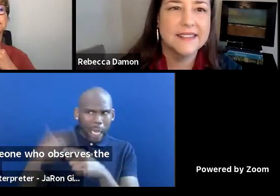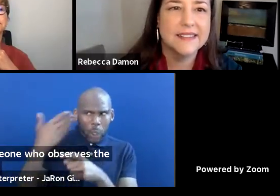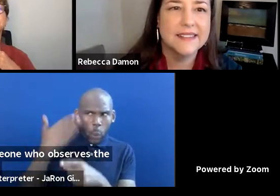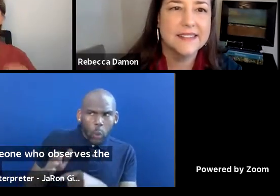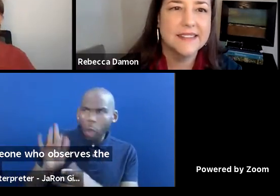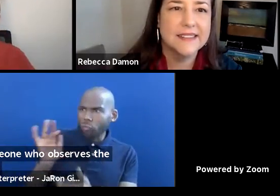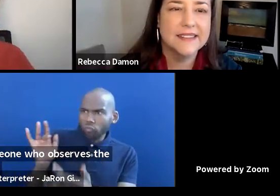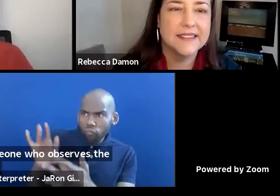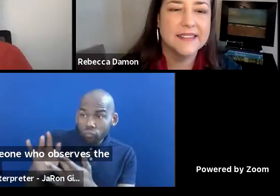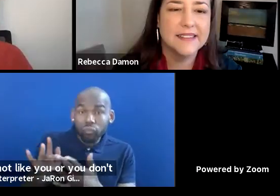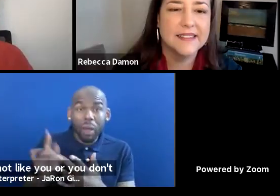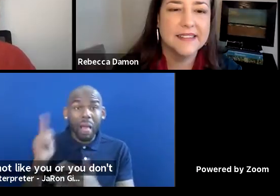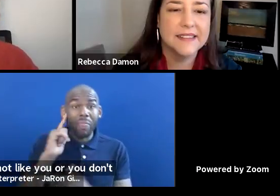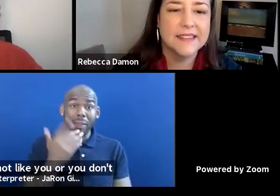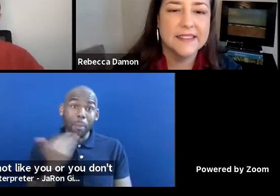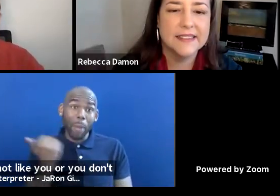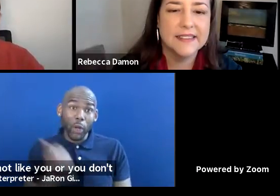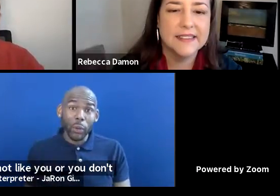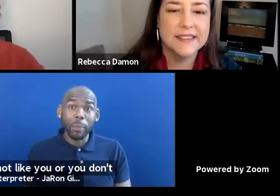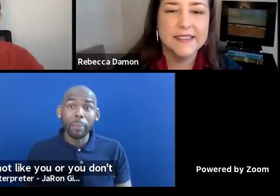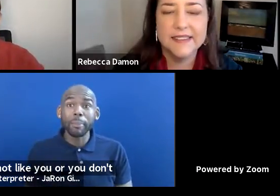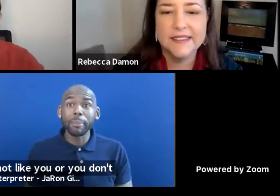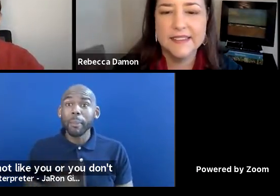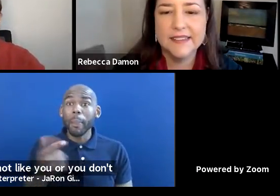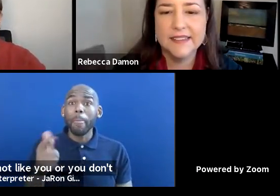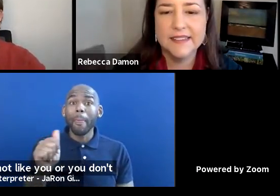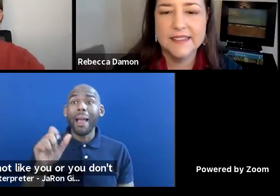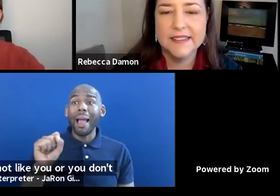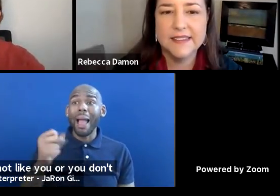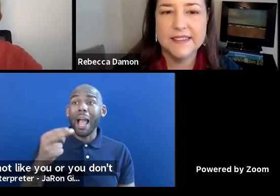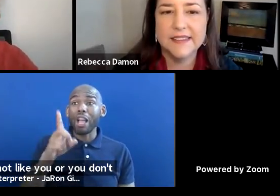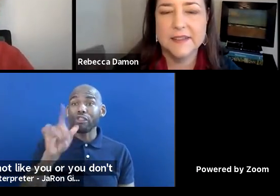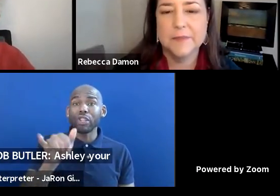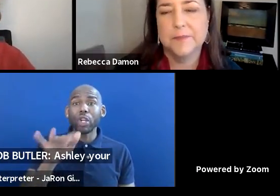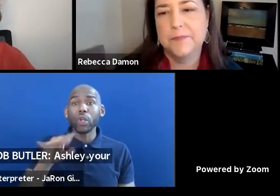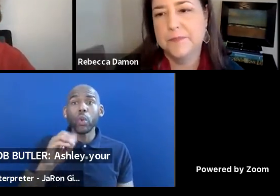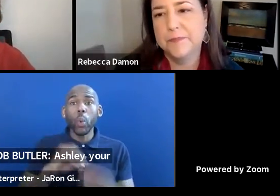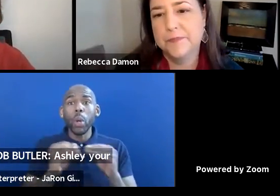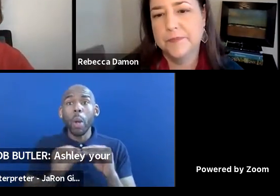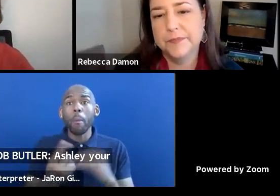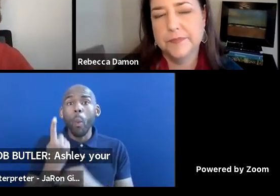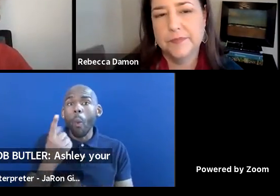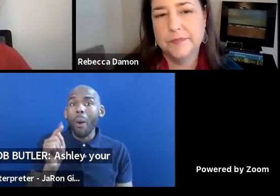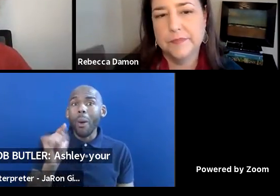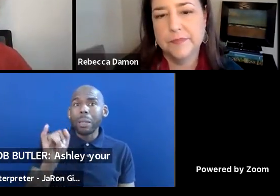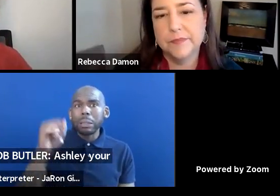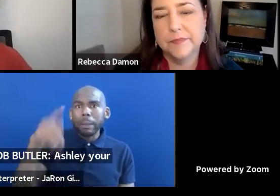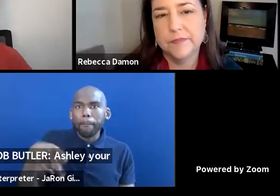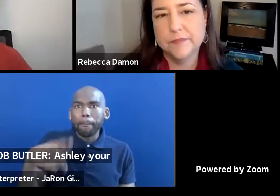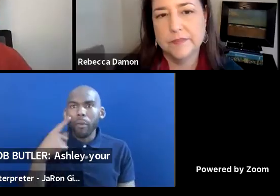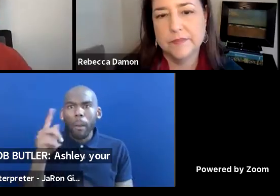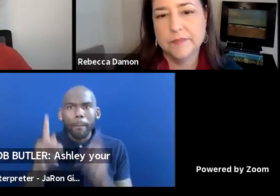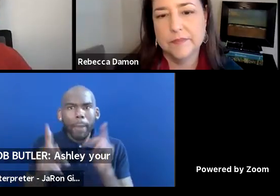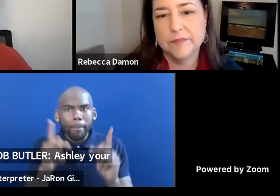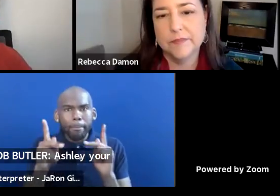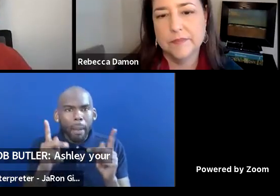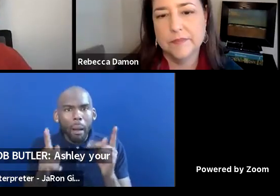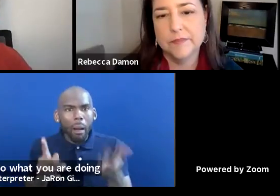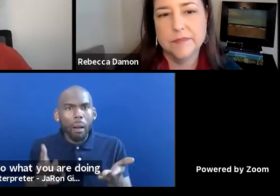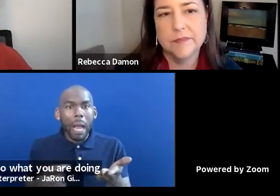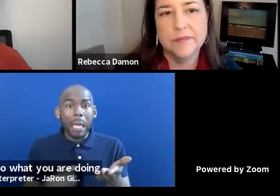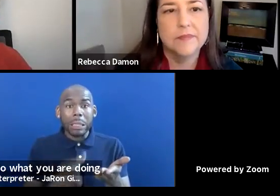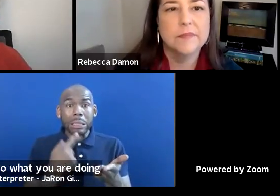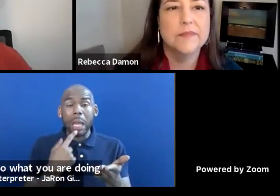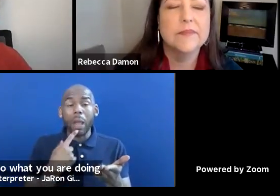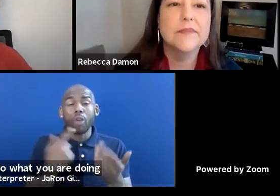better, I think. Thanks. Ashley, your number one tip for people that want to do what you're doing right now. I would say try to be